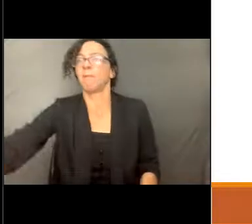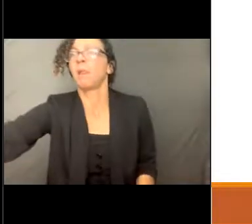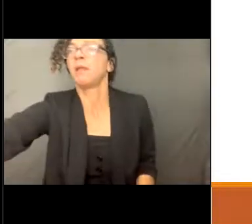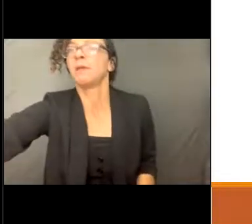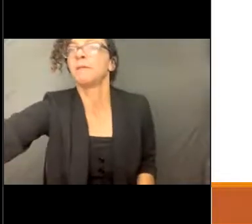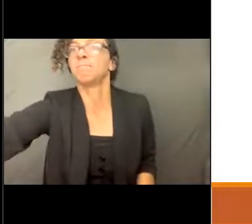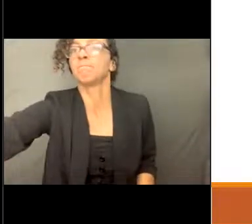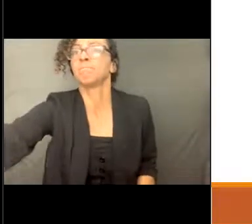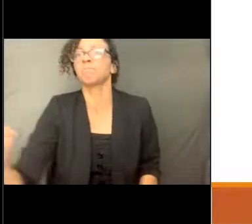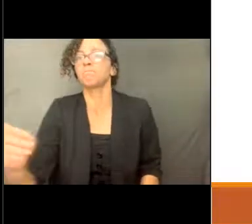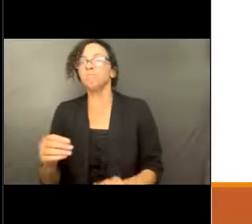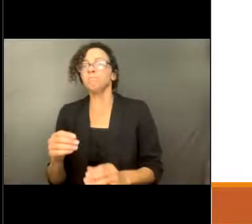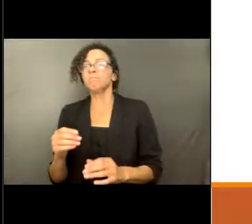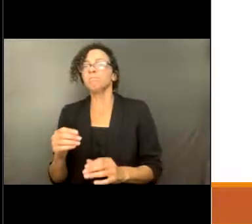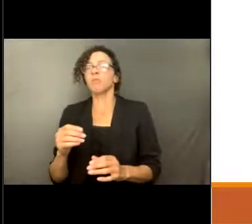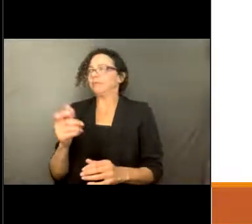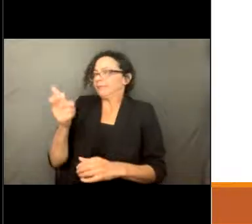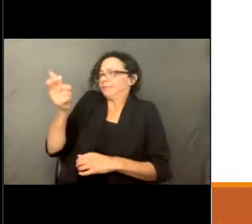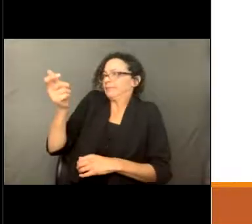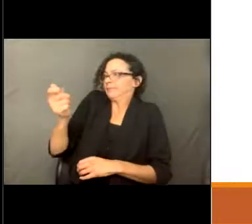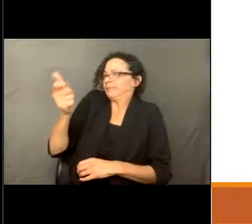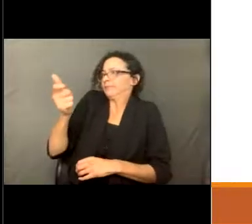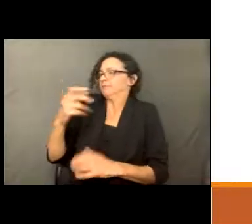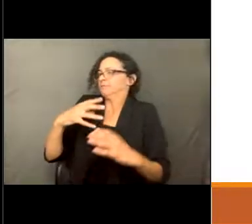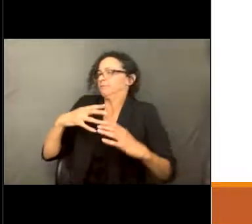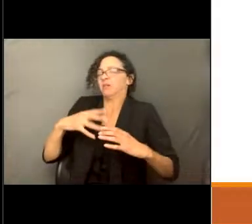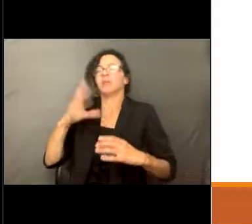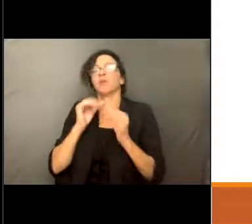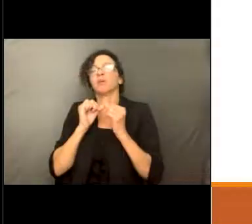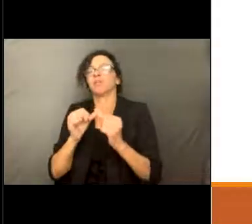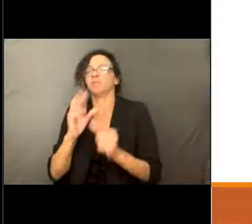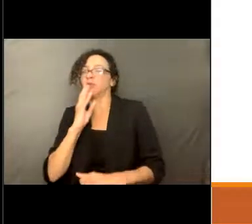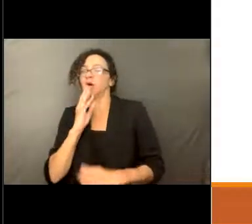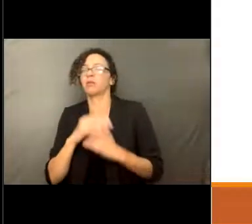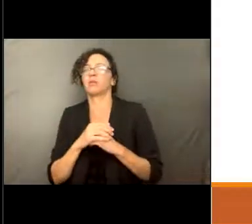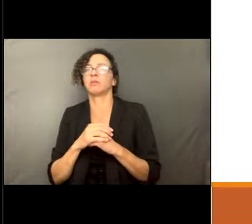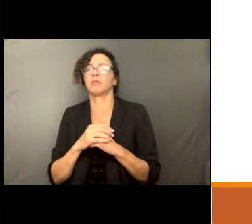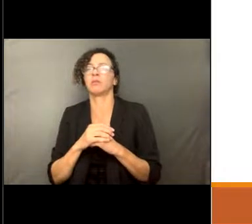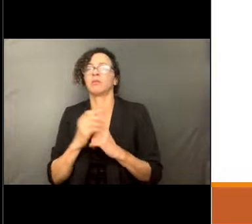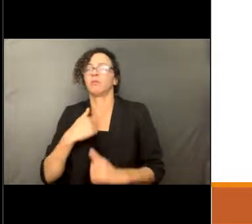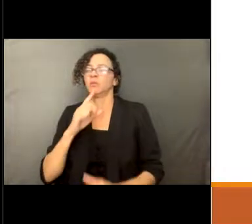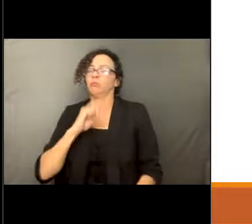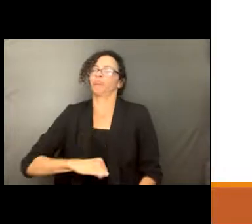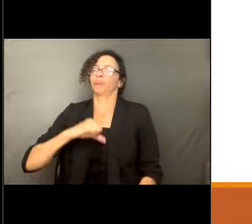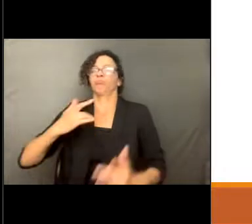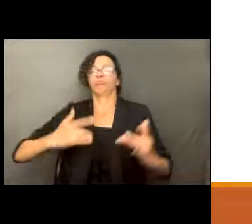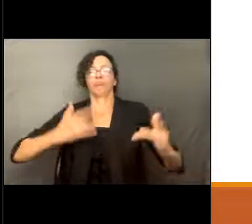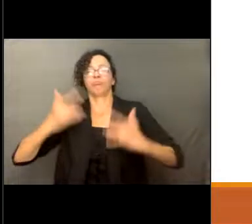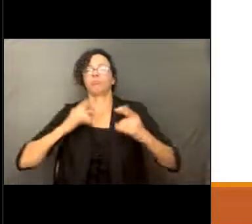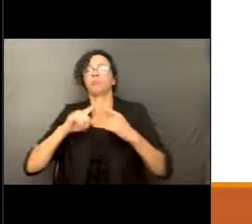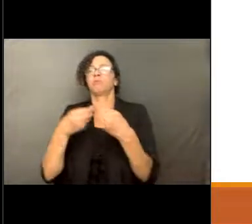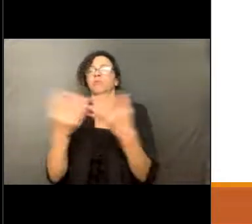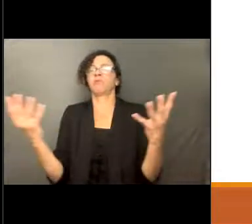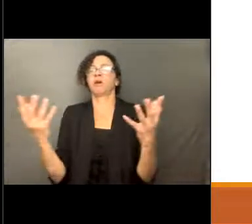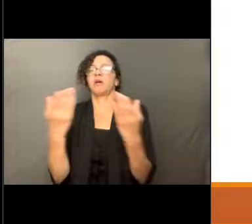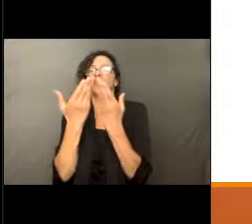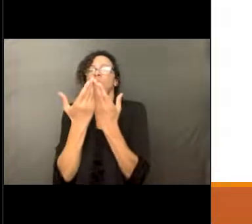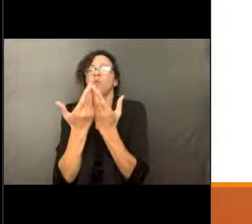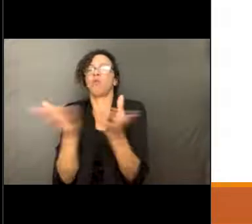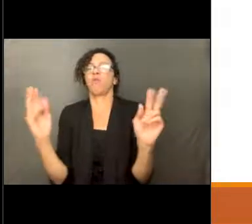It's slow. Okay, I'll keep talking. So I'm here today, and I'm really proud and excited to provide an overview and a status update on the development of